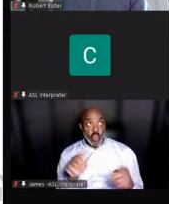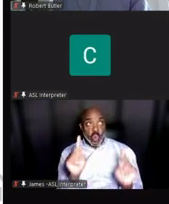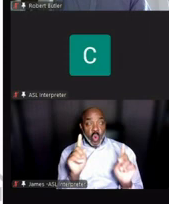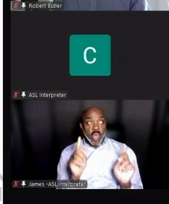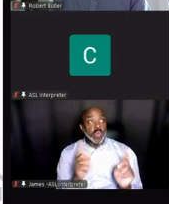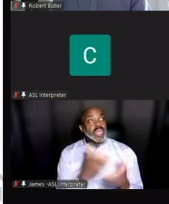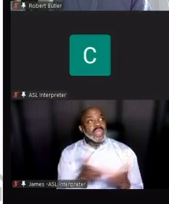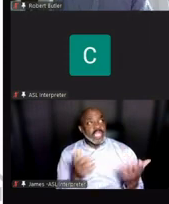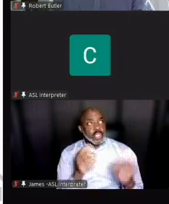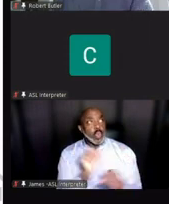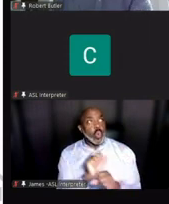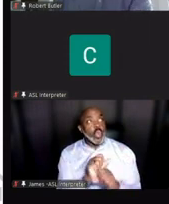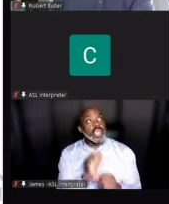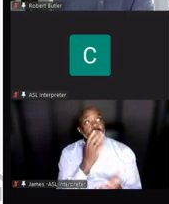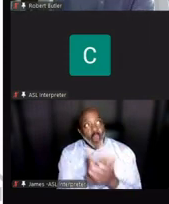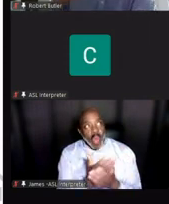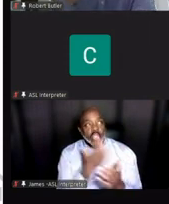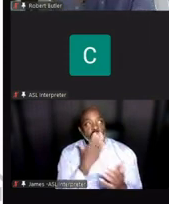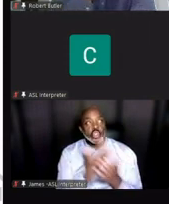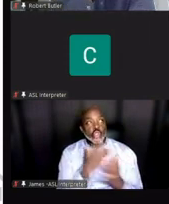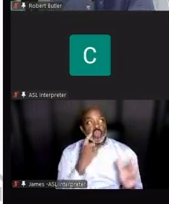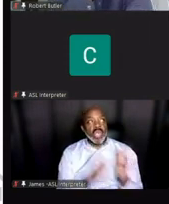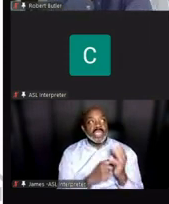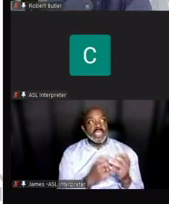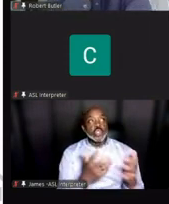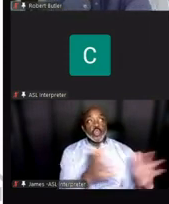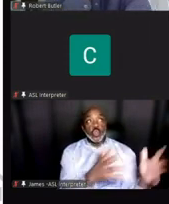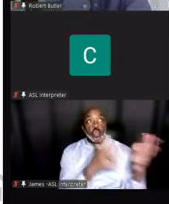to recognize it as a board. So kudos to you and your team and